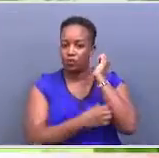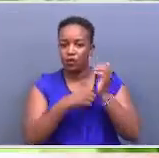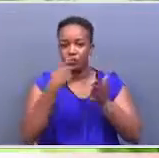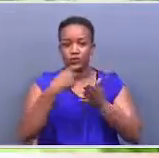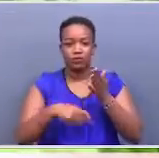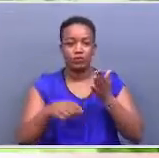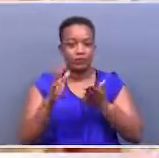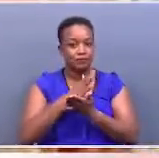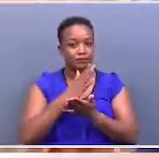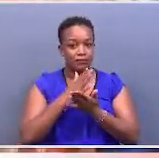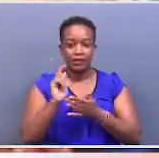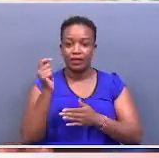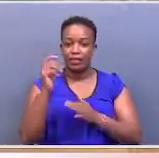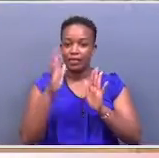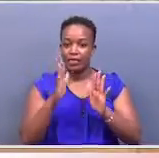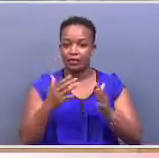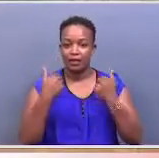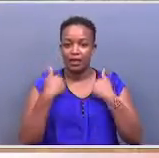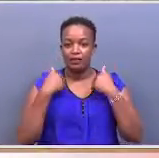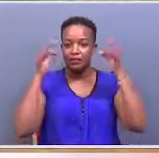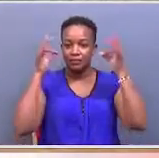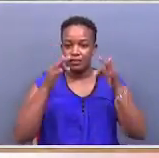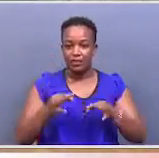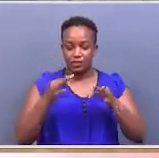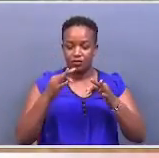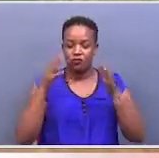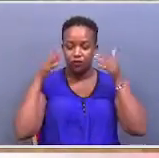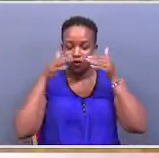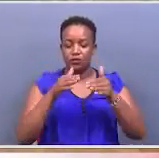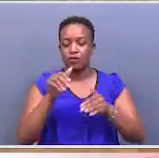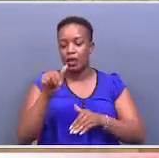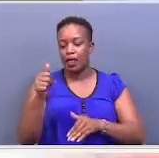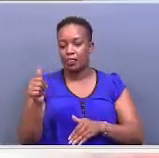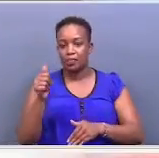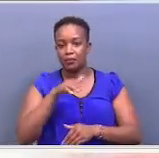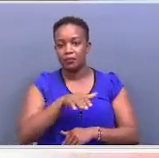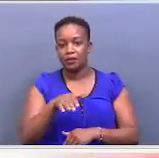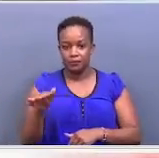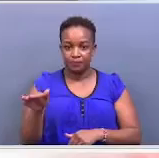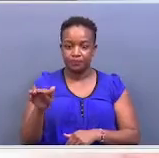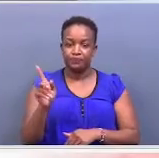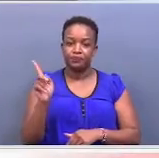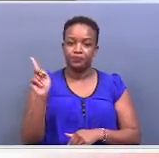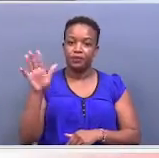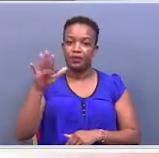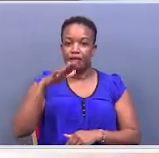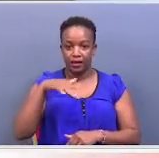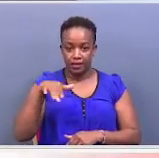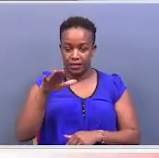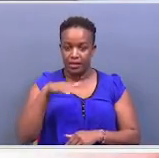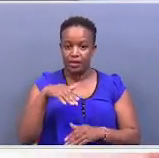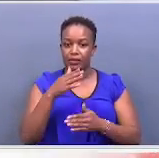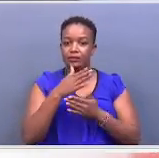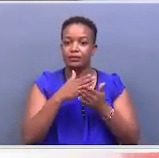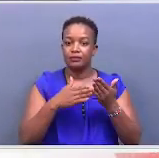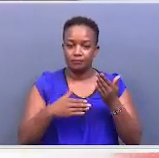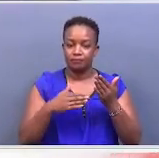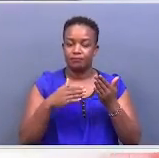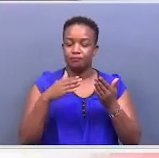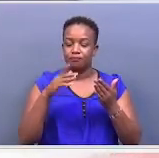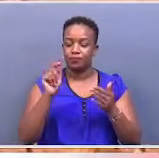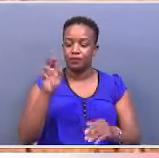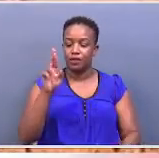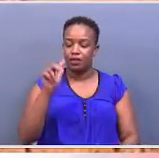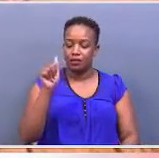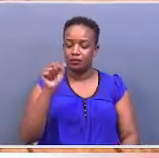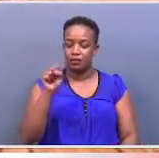have started diversifying to other crops. At Saboti constituency in the vast Trans Nzoia County, we meet